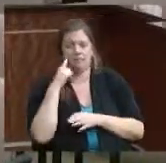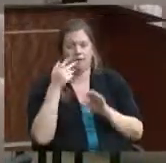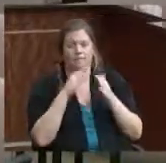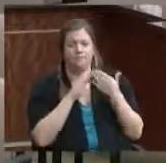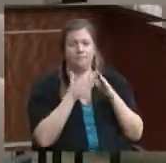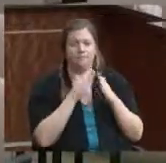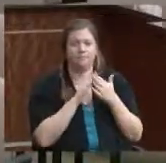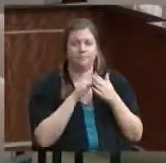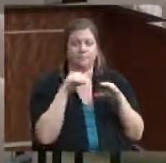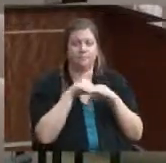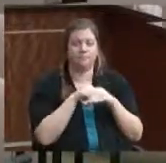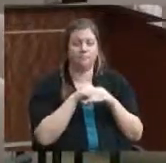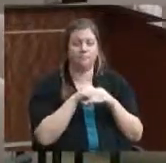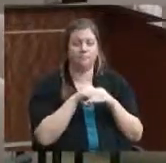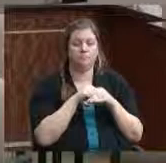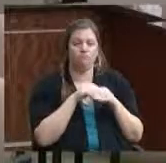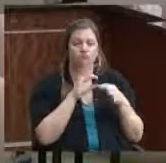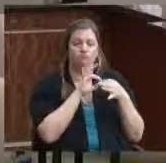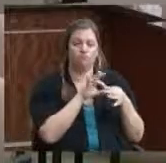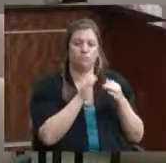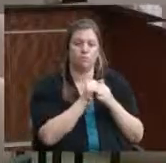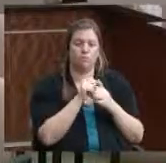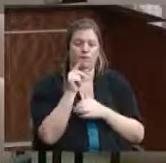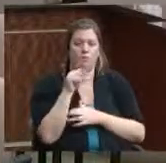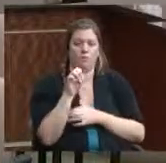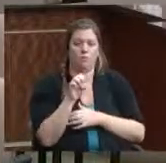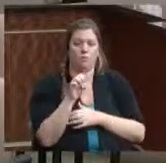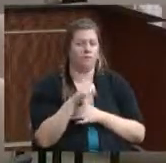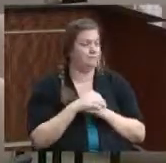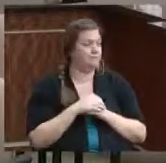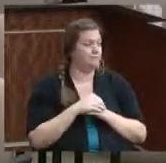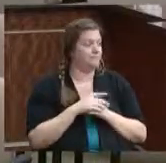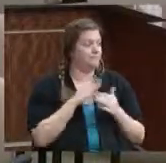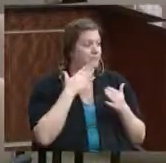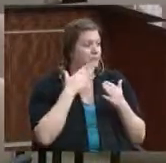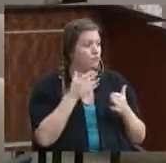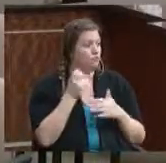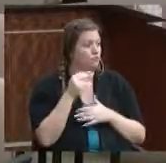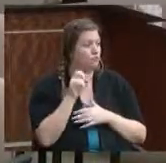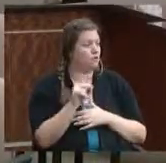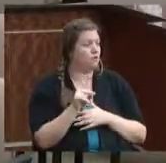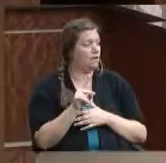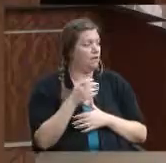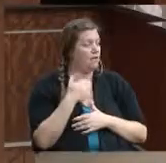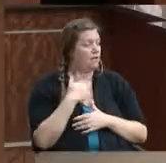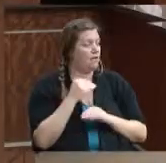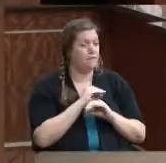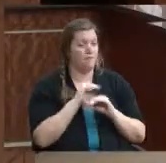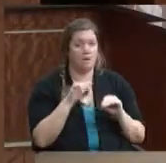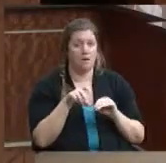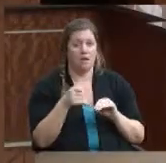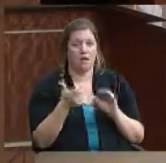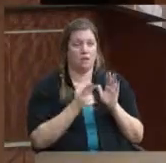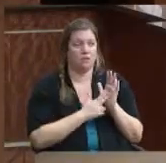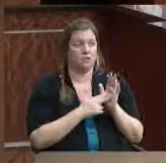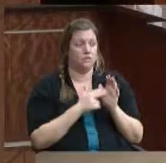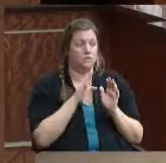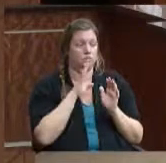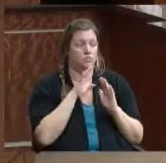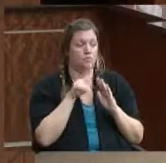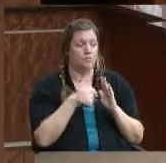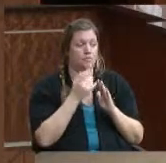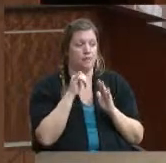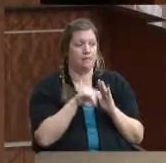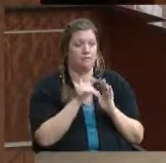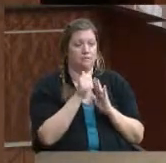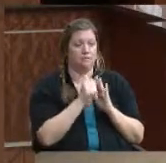be in compliance with state statutes. Mr. President. Thank you, Mr. Brock. I have no one else signed up to speak on